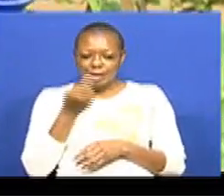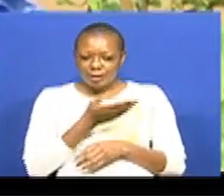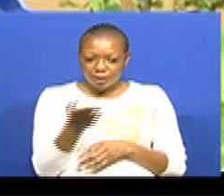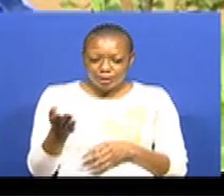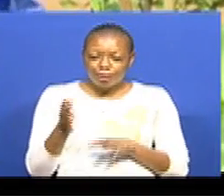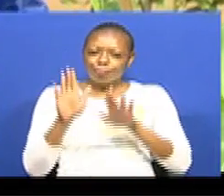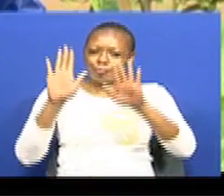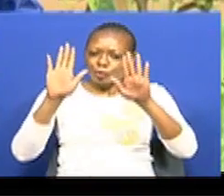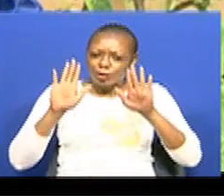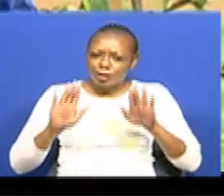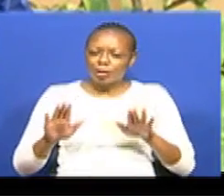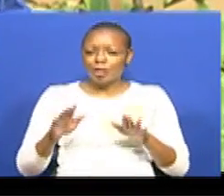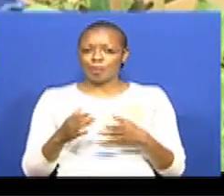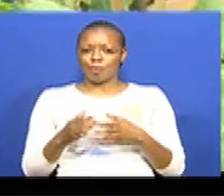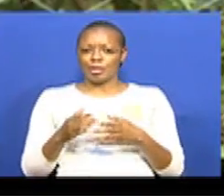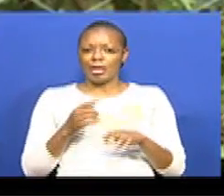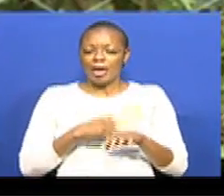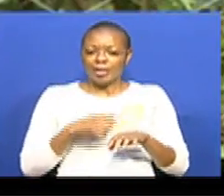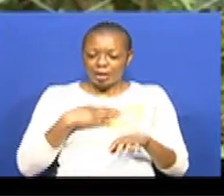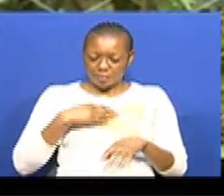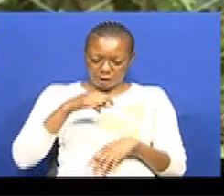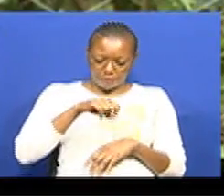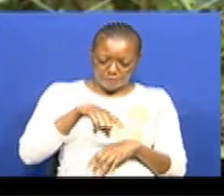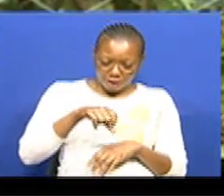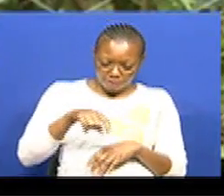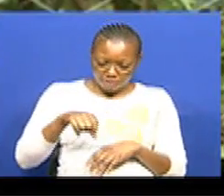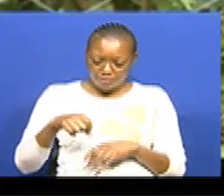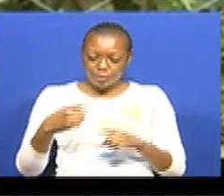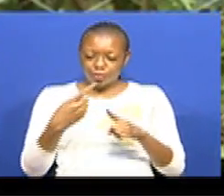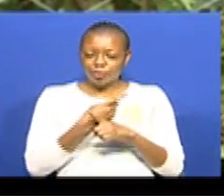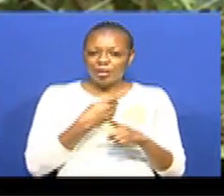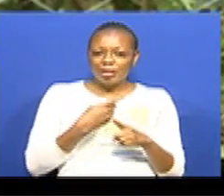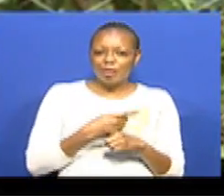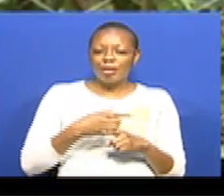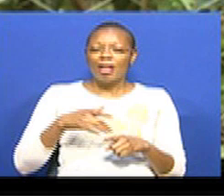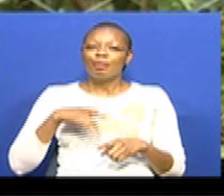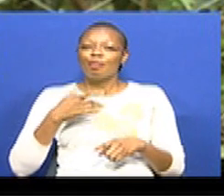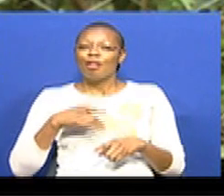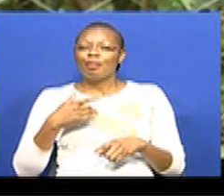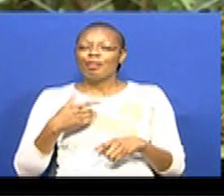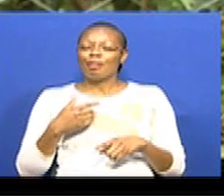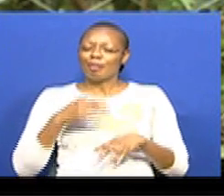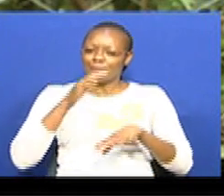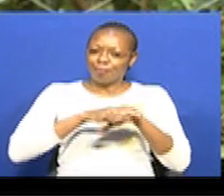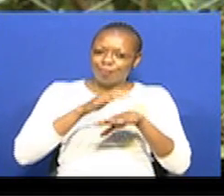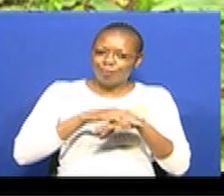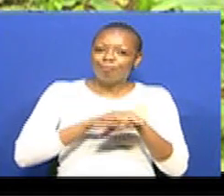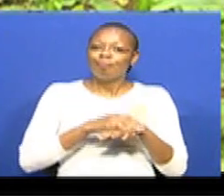see that this is important. In fact, when I'm planting those crops, it makes me feel good that